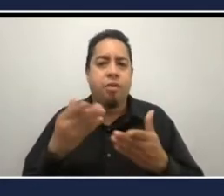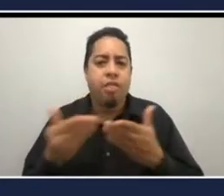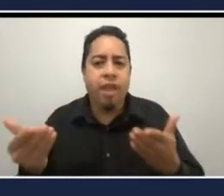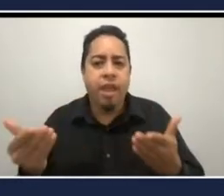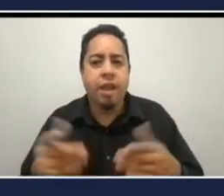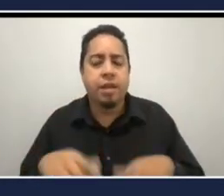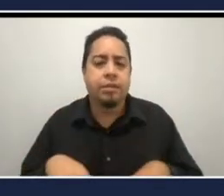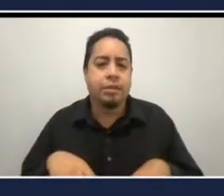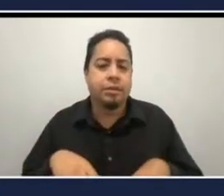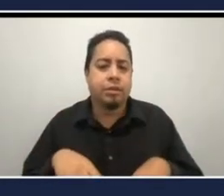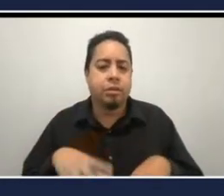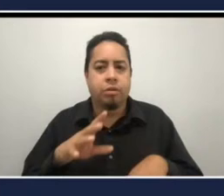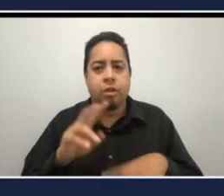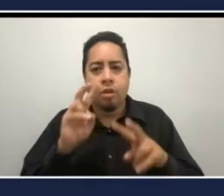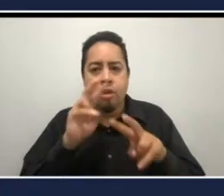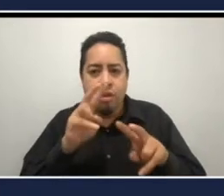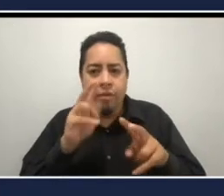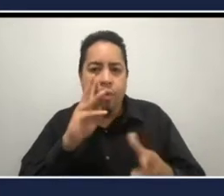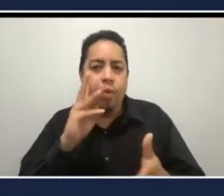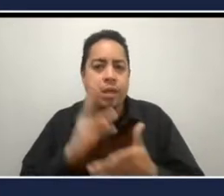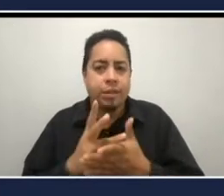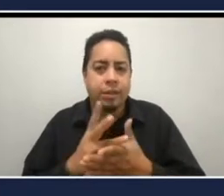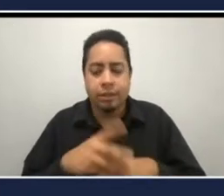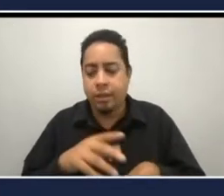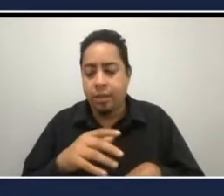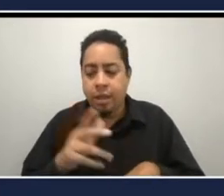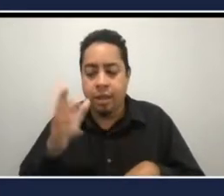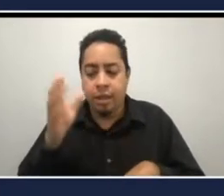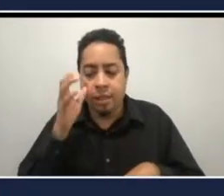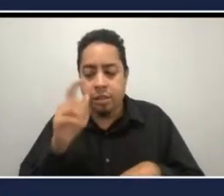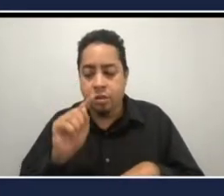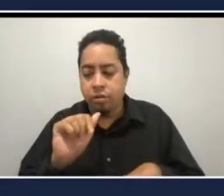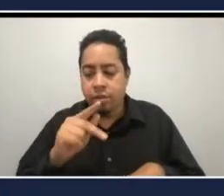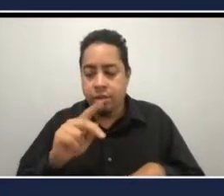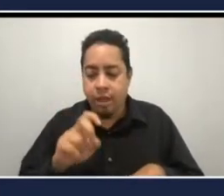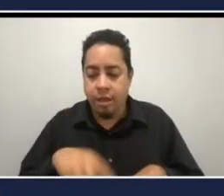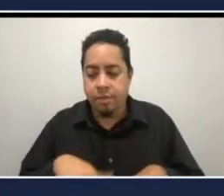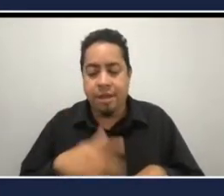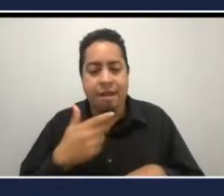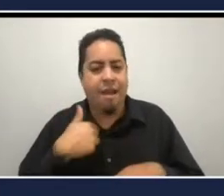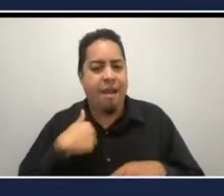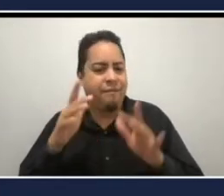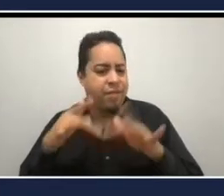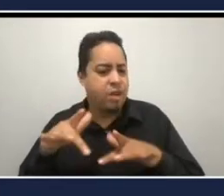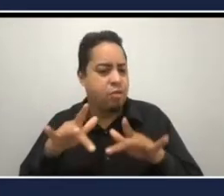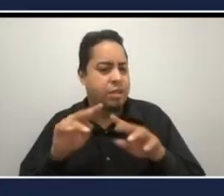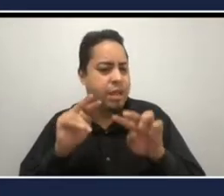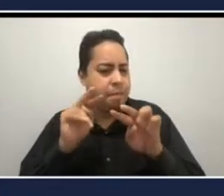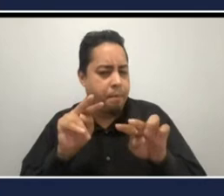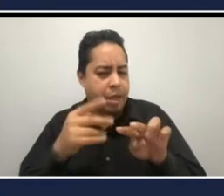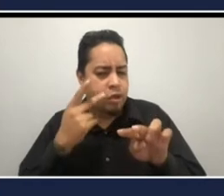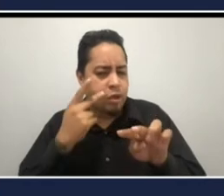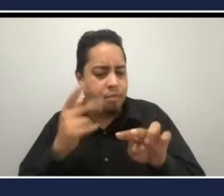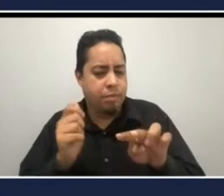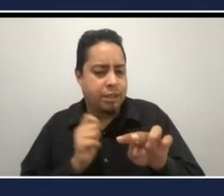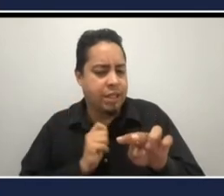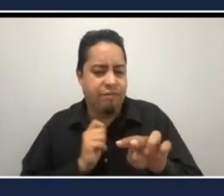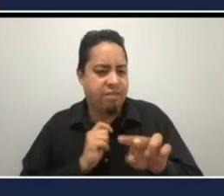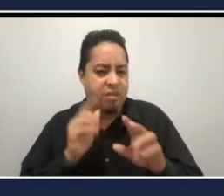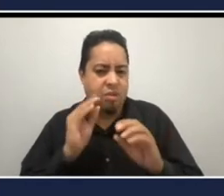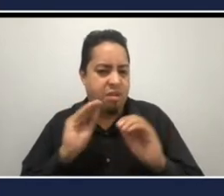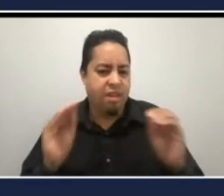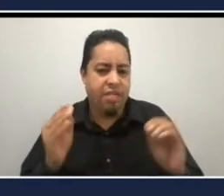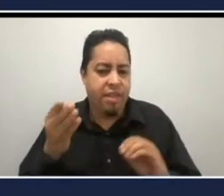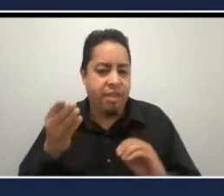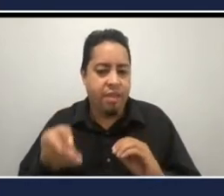listened to the tapes and review the videotape myself, and that there was nothing there. Giuliani